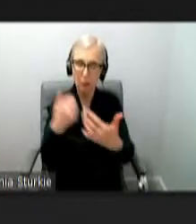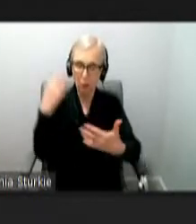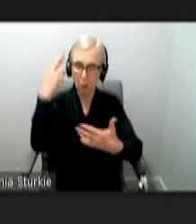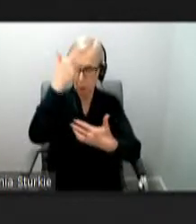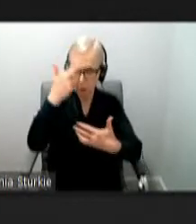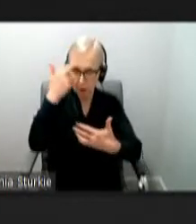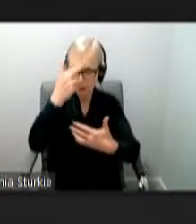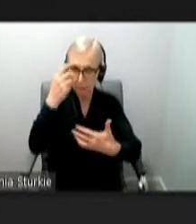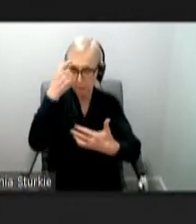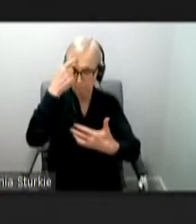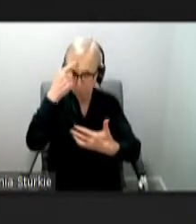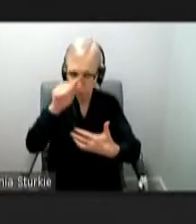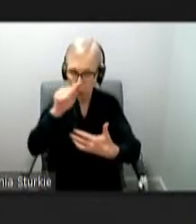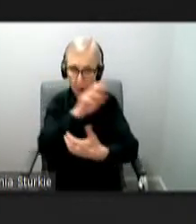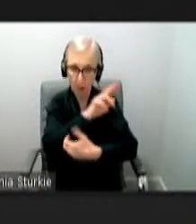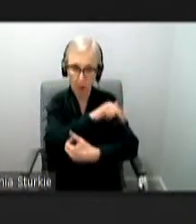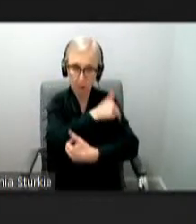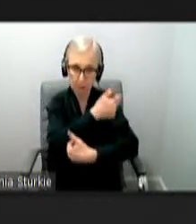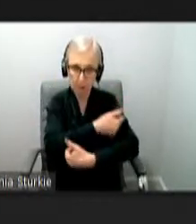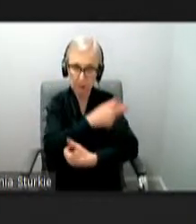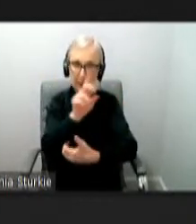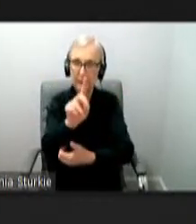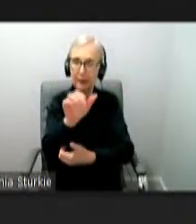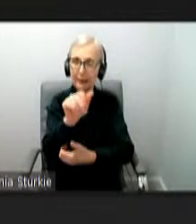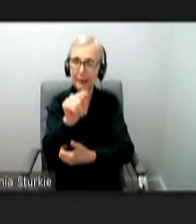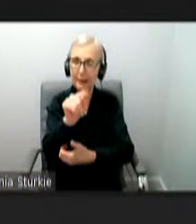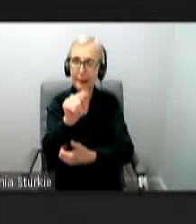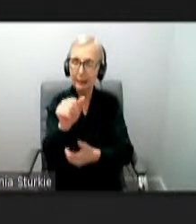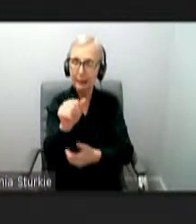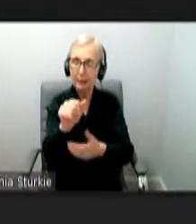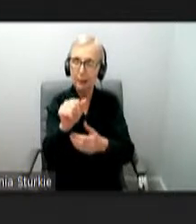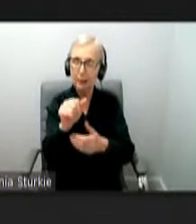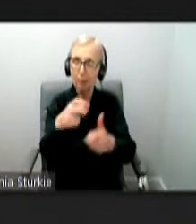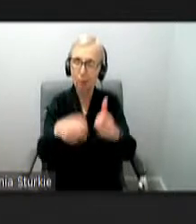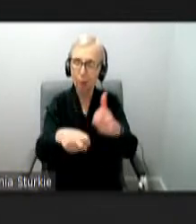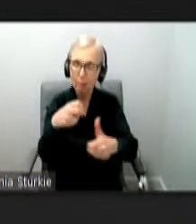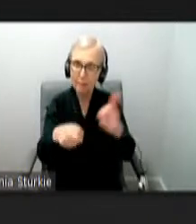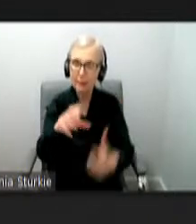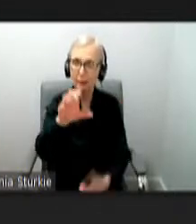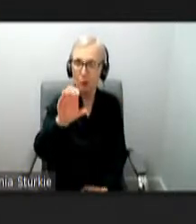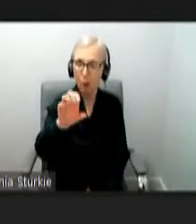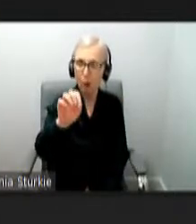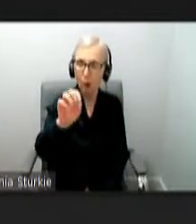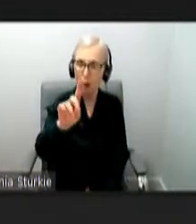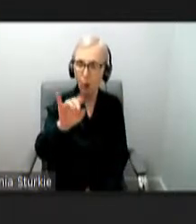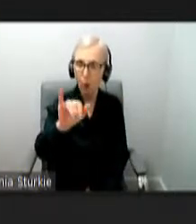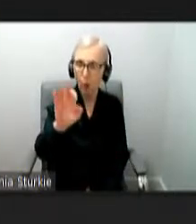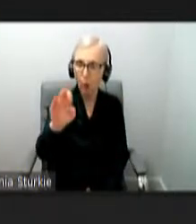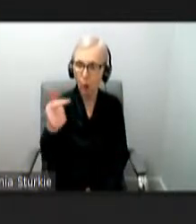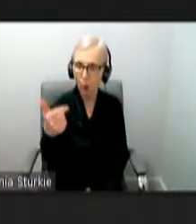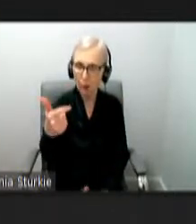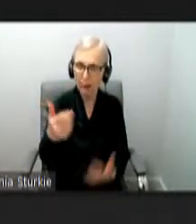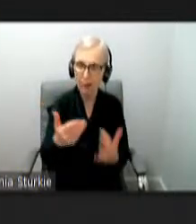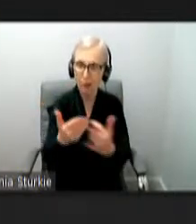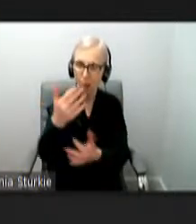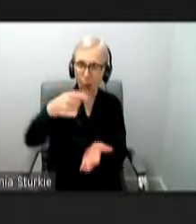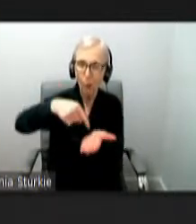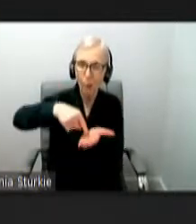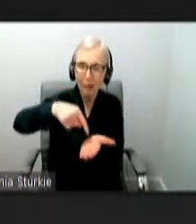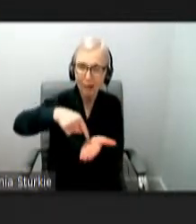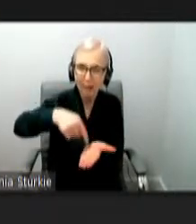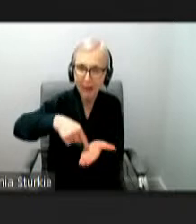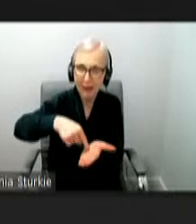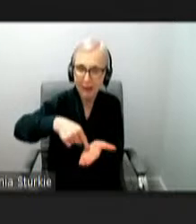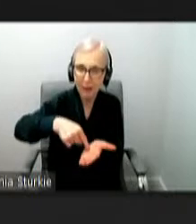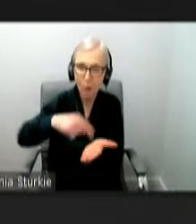hospitalization data is that it is coding data that comes from, from billing processes at hospitals. And